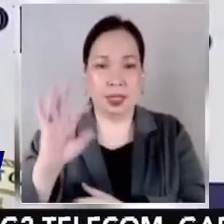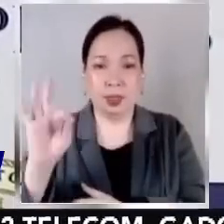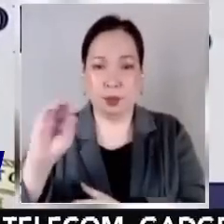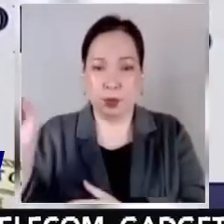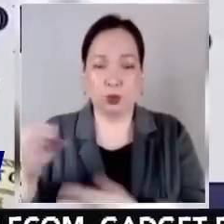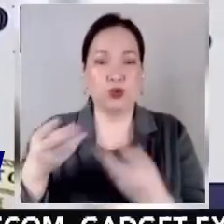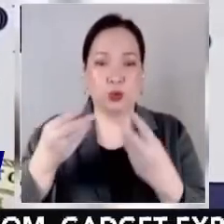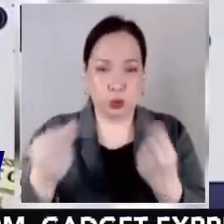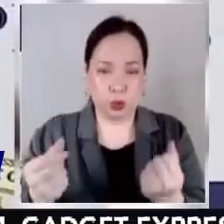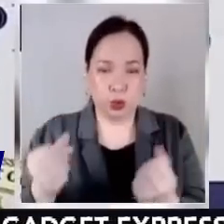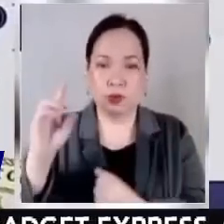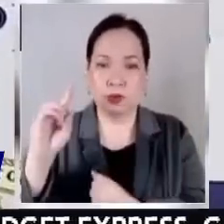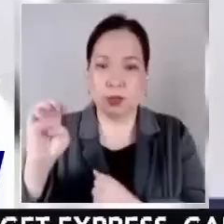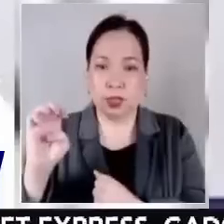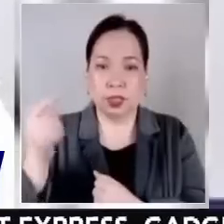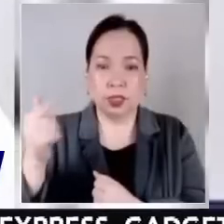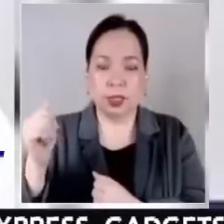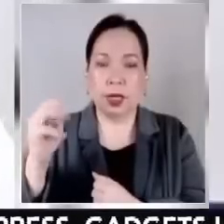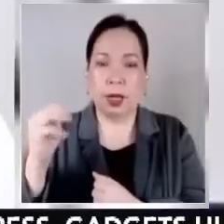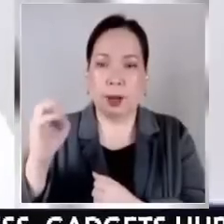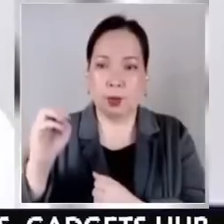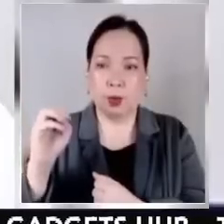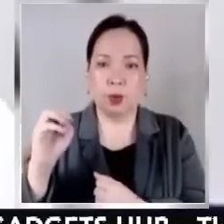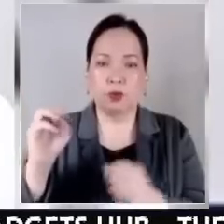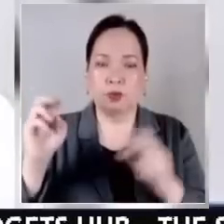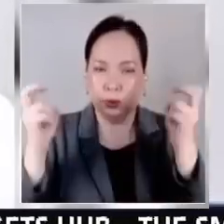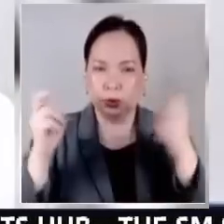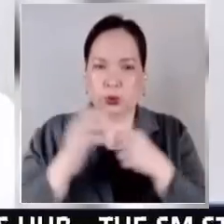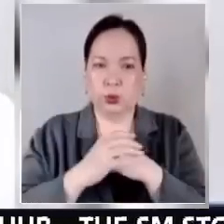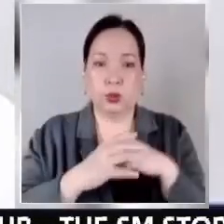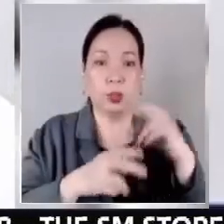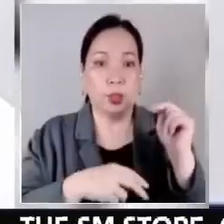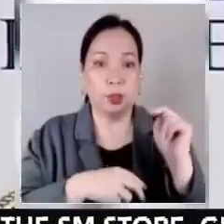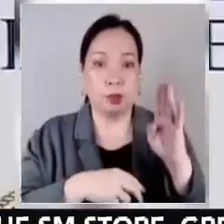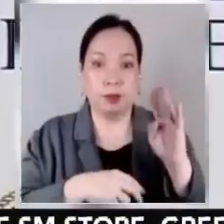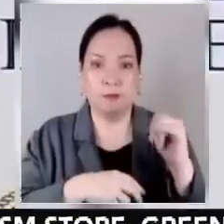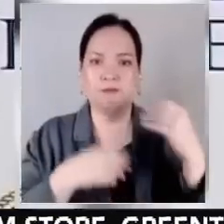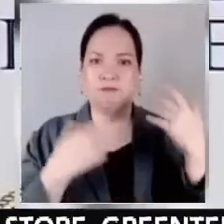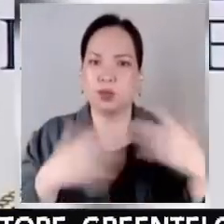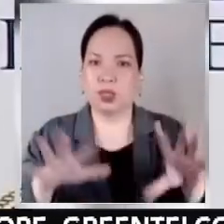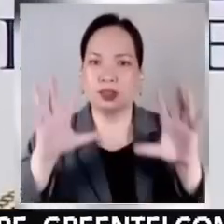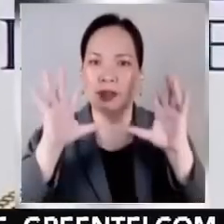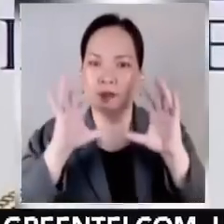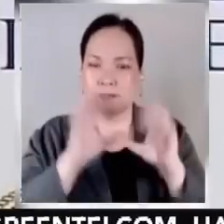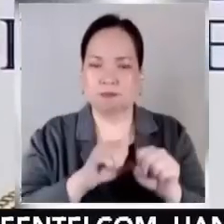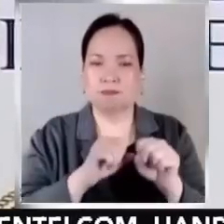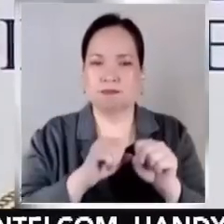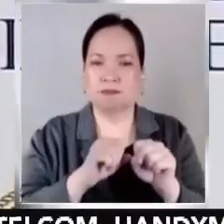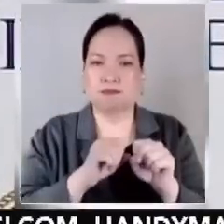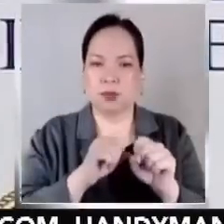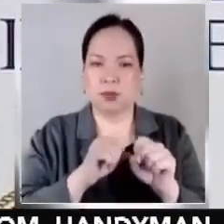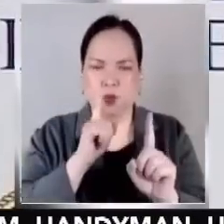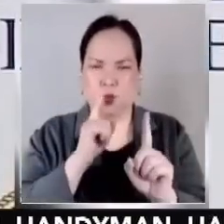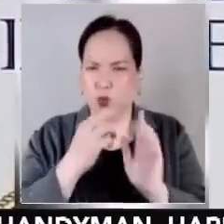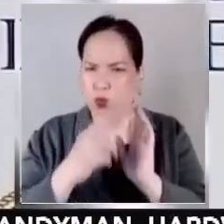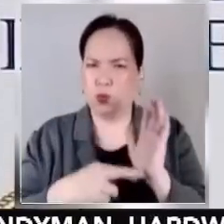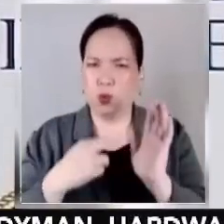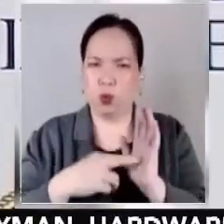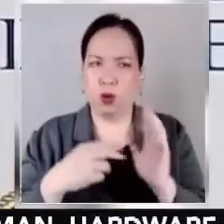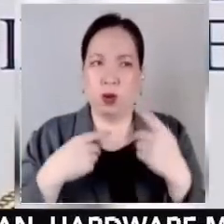99% solved the NBI was able to catch a main player a main